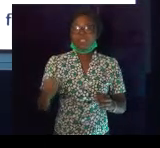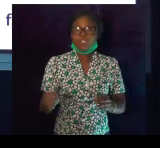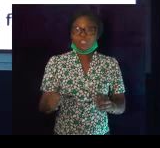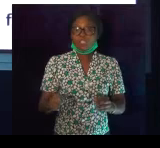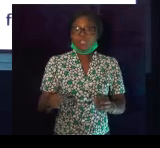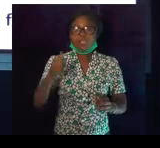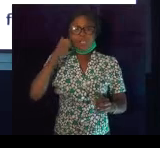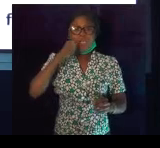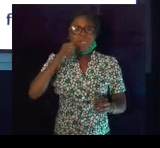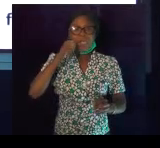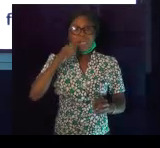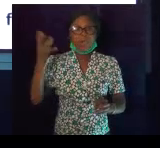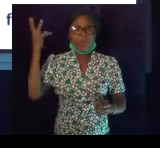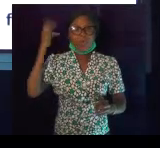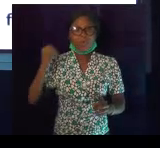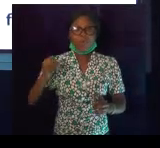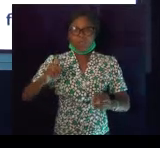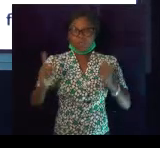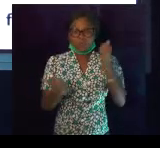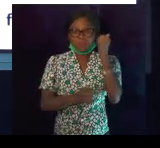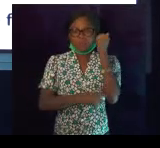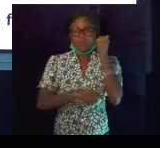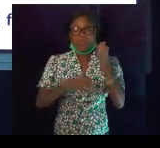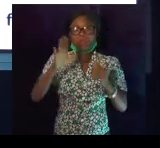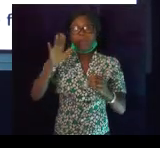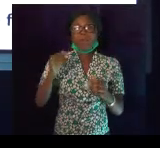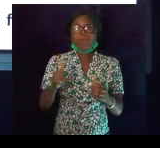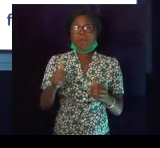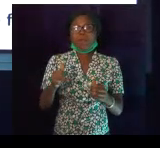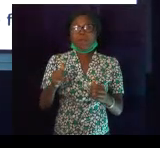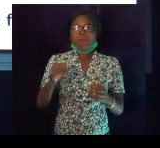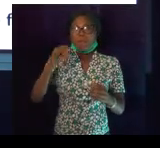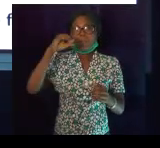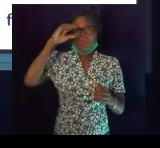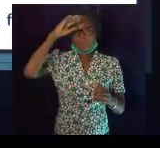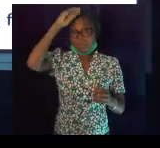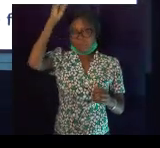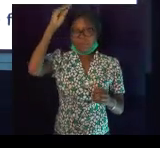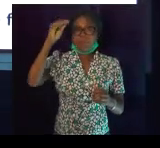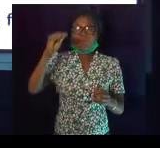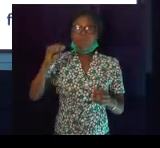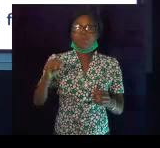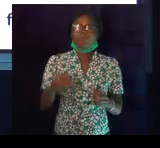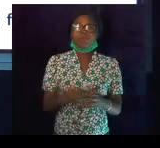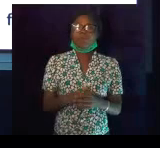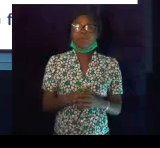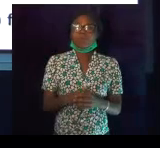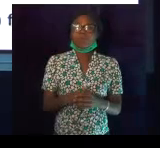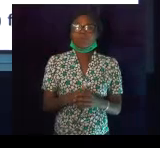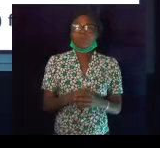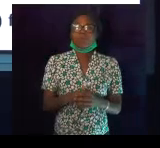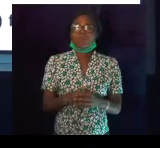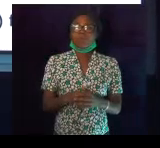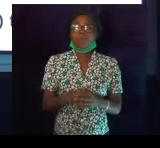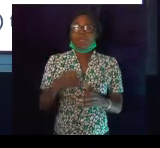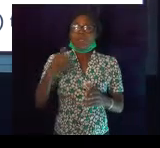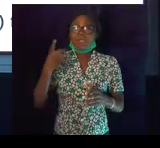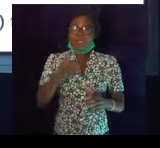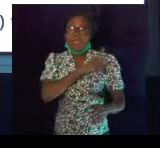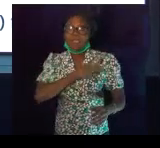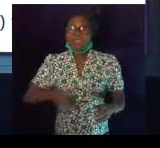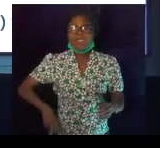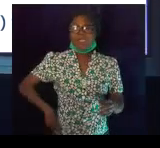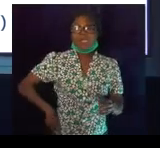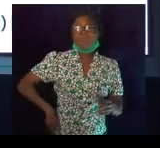was beaten by the boy. The girl was beaten by the boy.